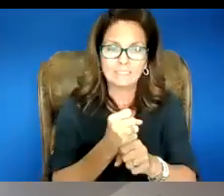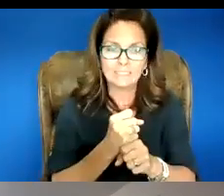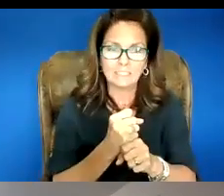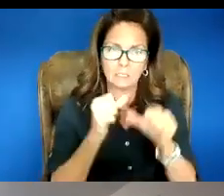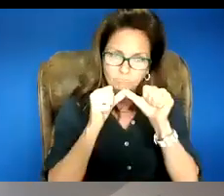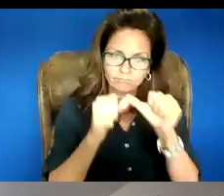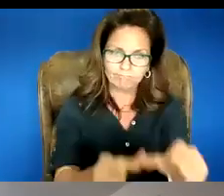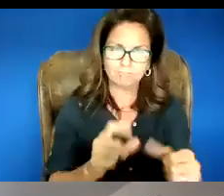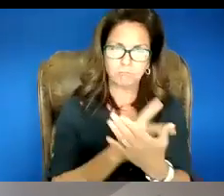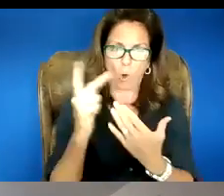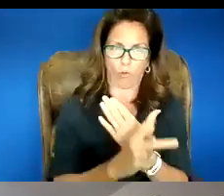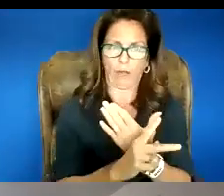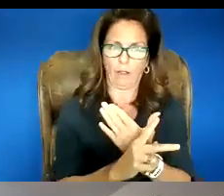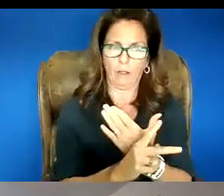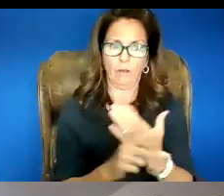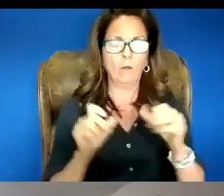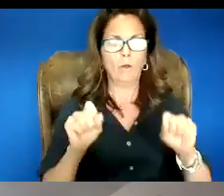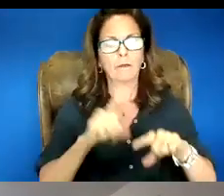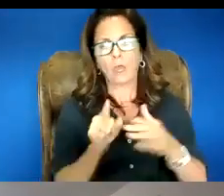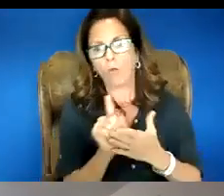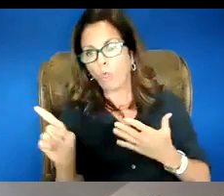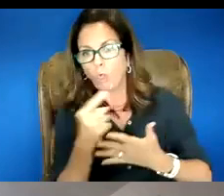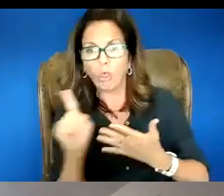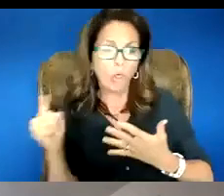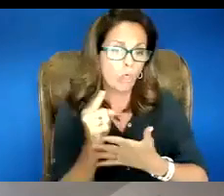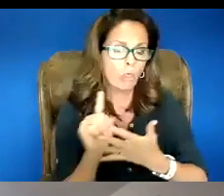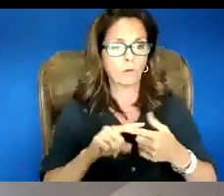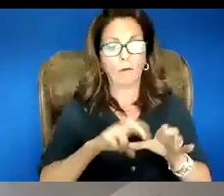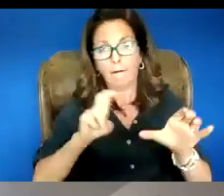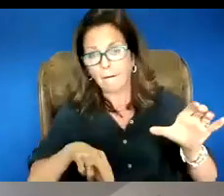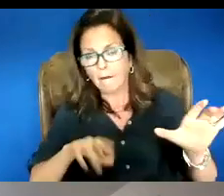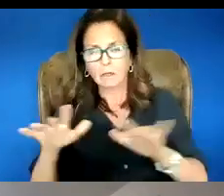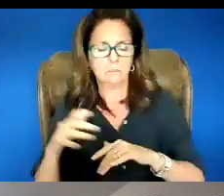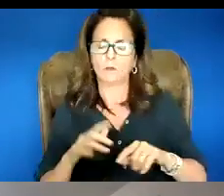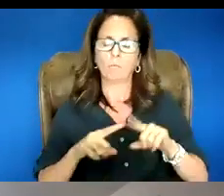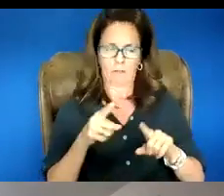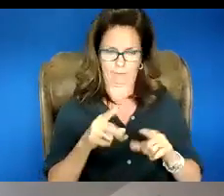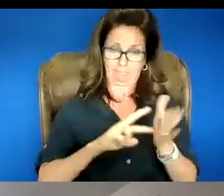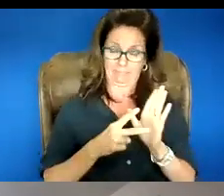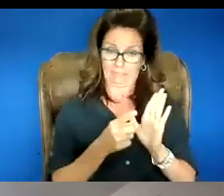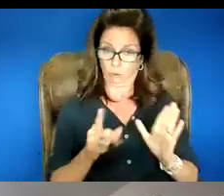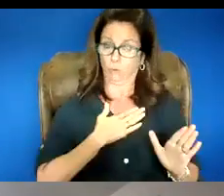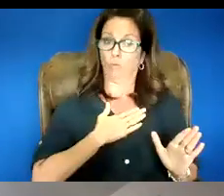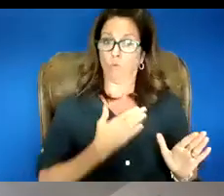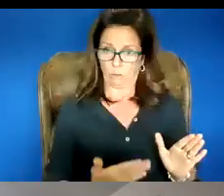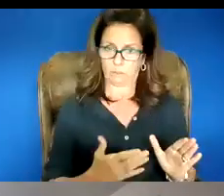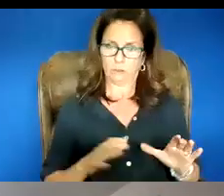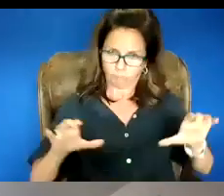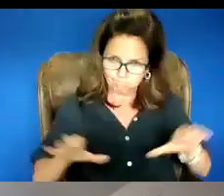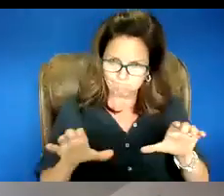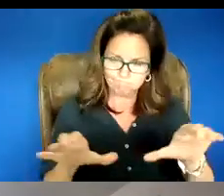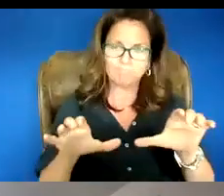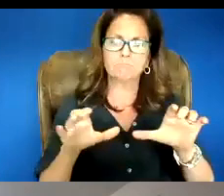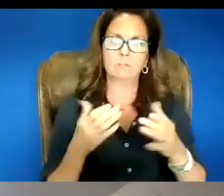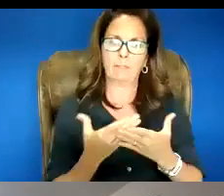that mean? Are you willing to take action and do some things to improve your